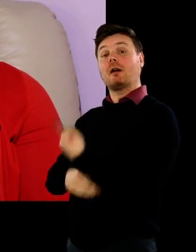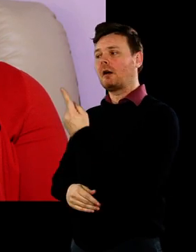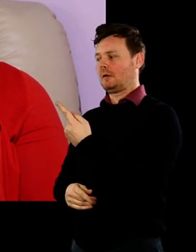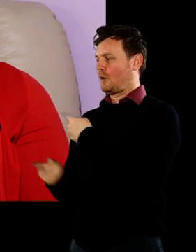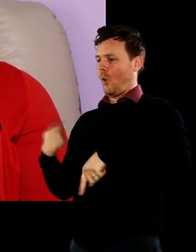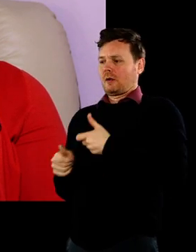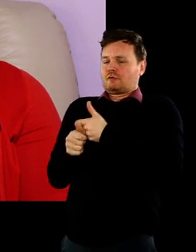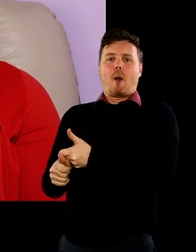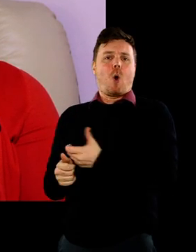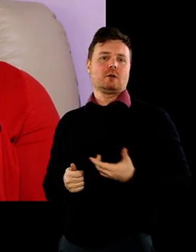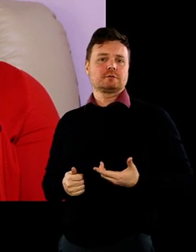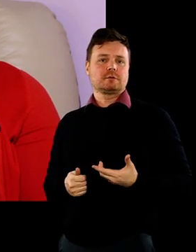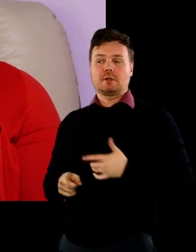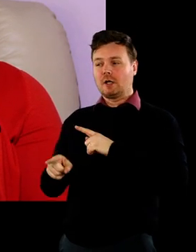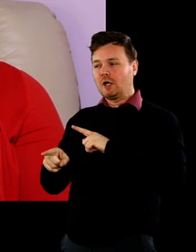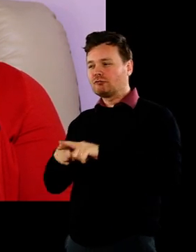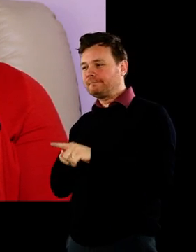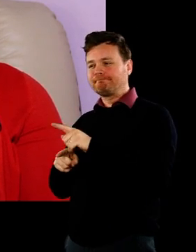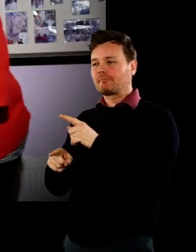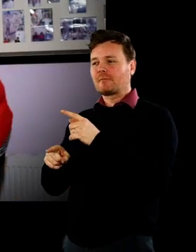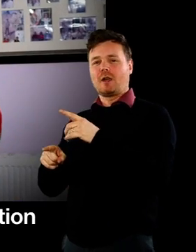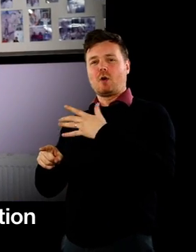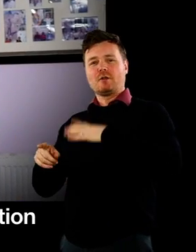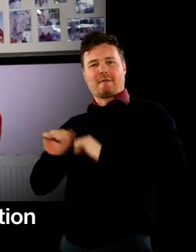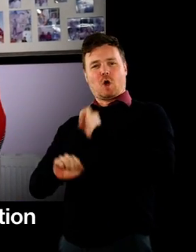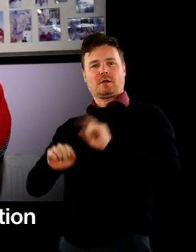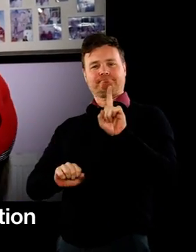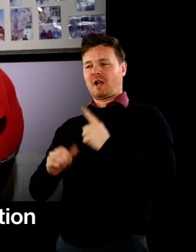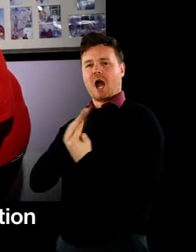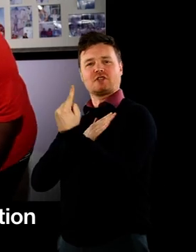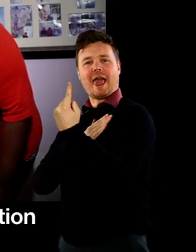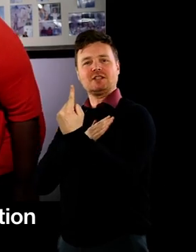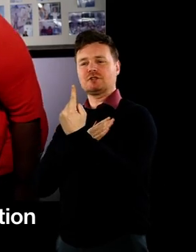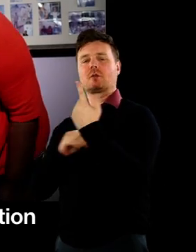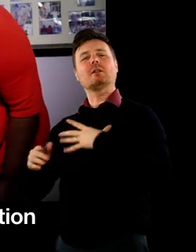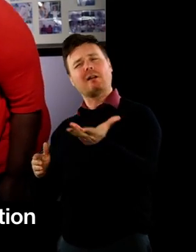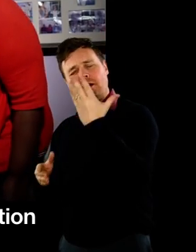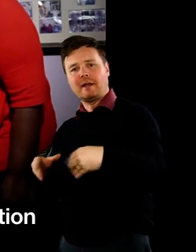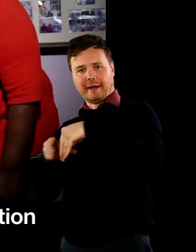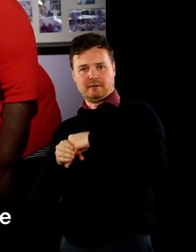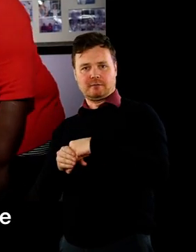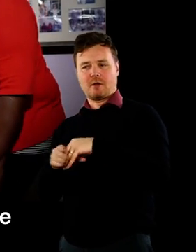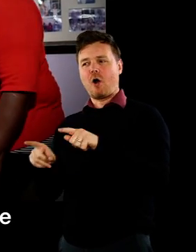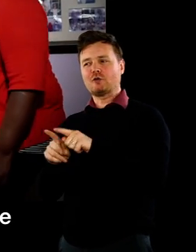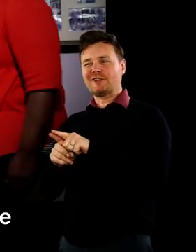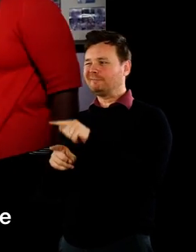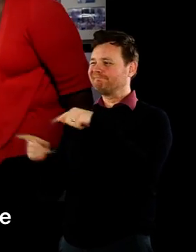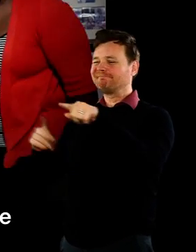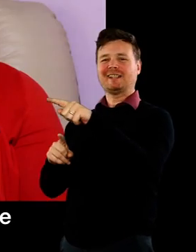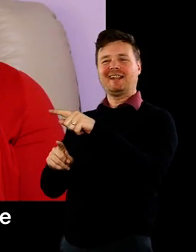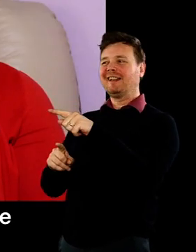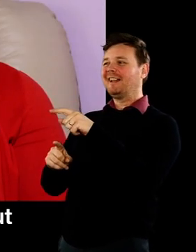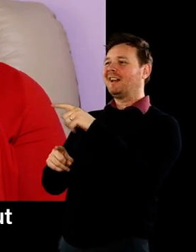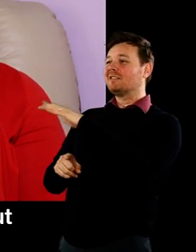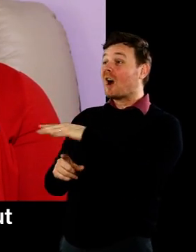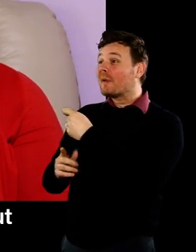have a problem, we support one another, so we try to break down the isolation and try to get